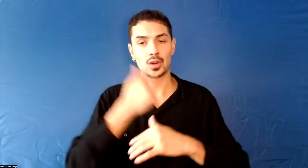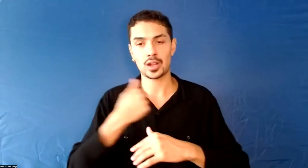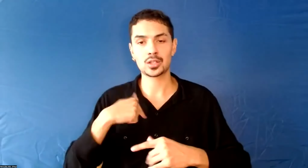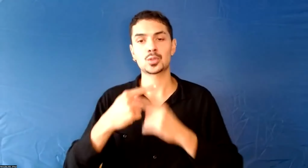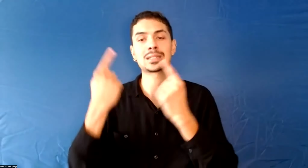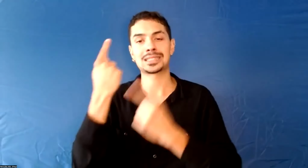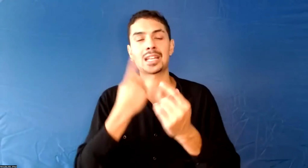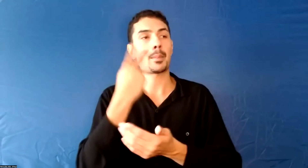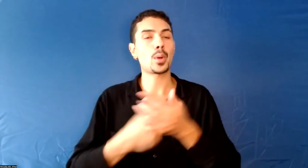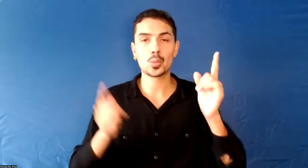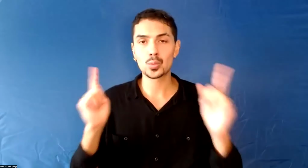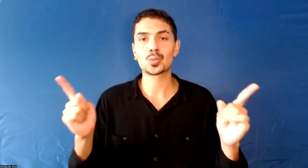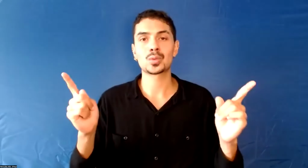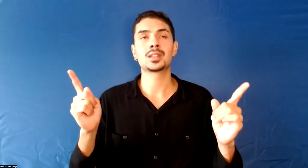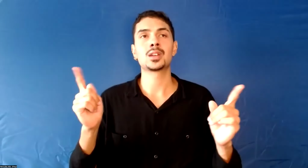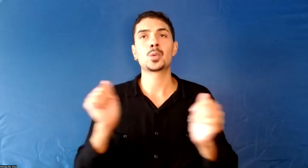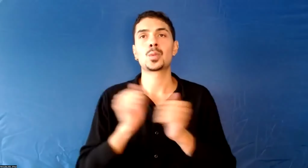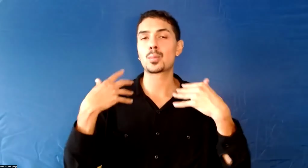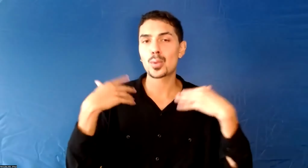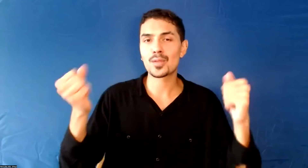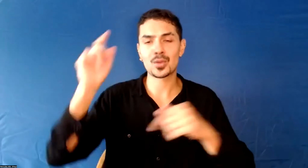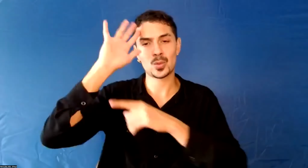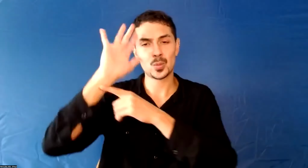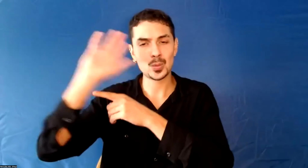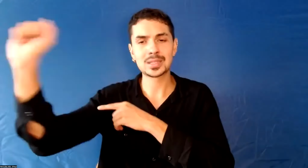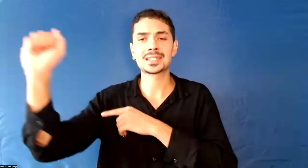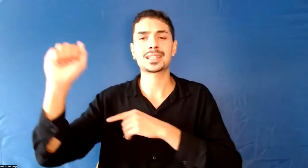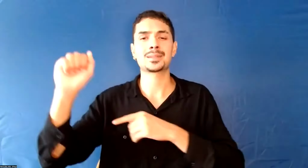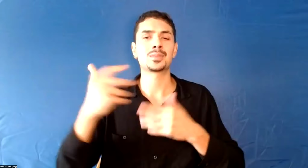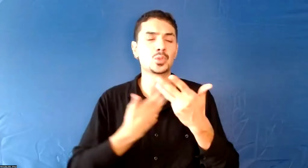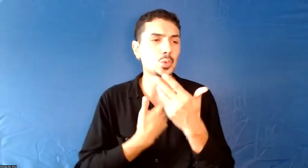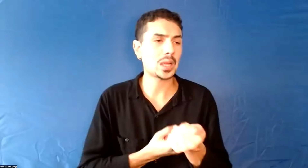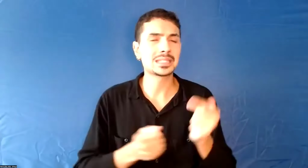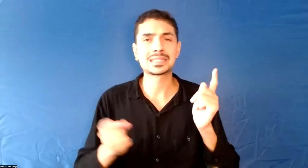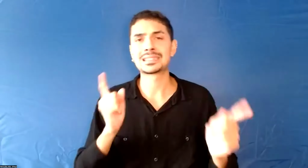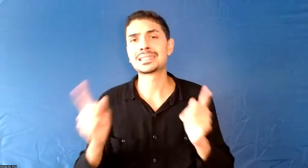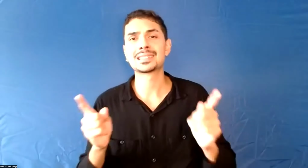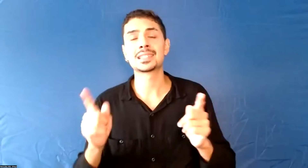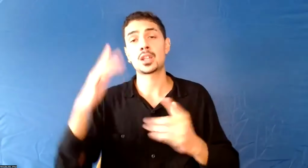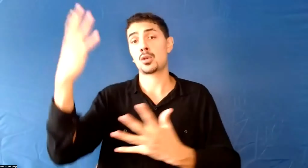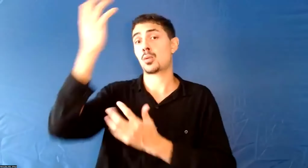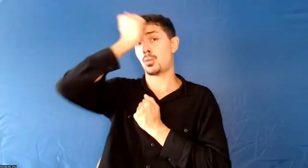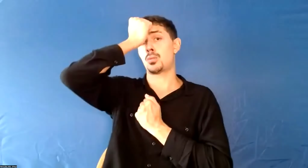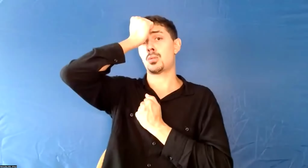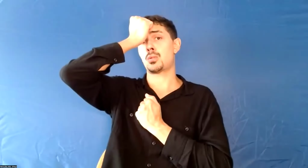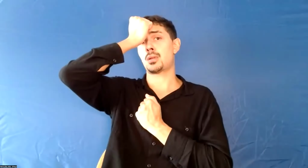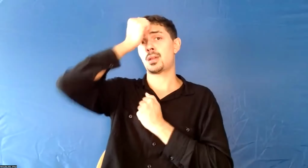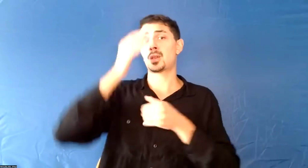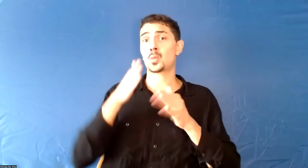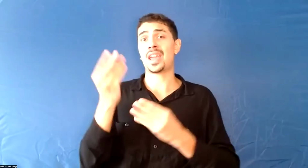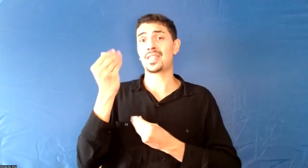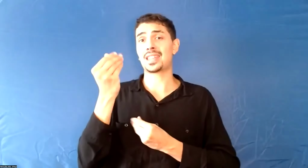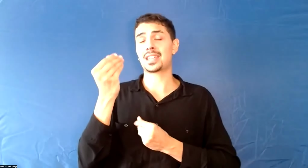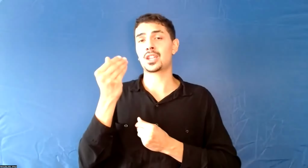wisdom and trust and bravery. That the colonized way of thinking is there's bad and